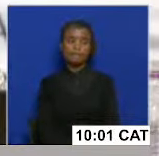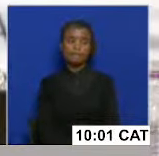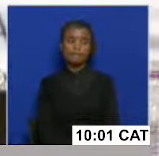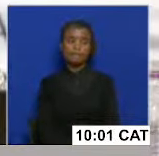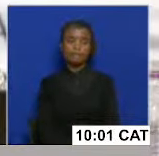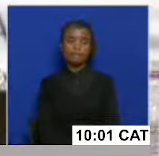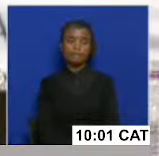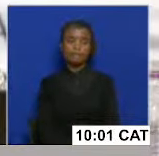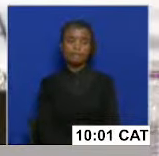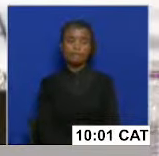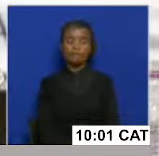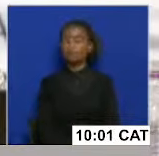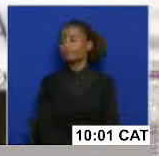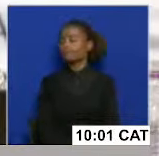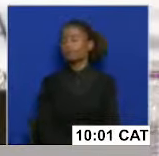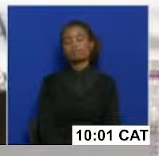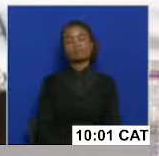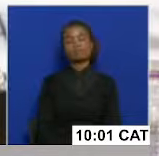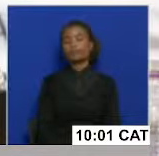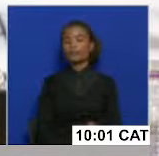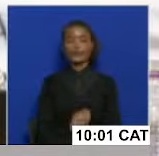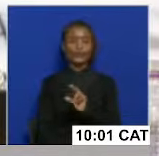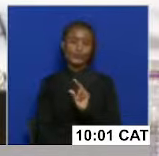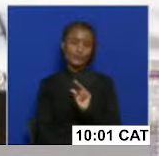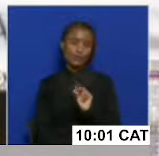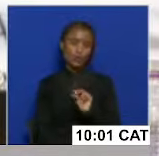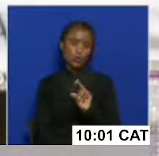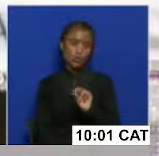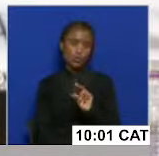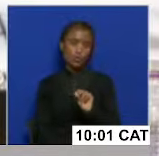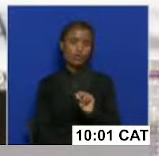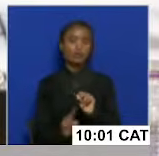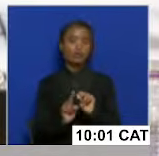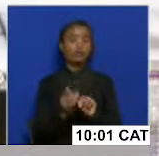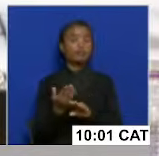No, he used to tell us if